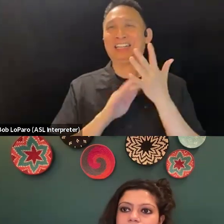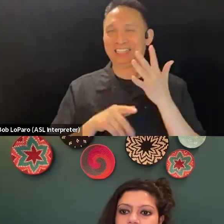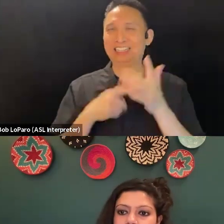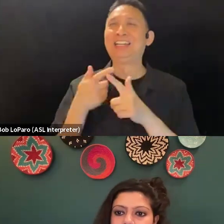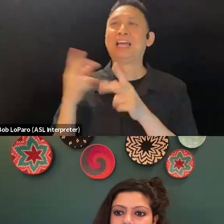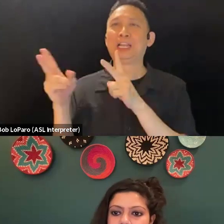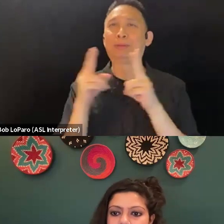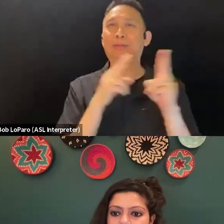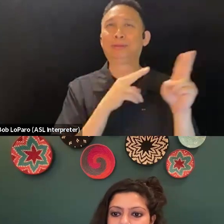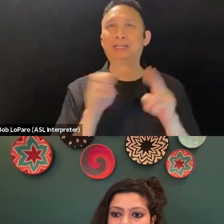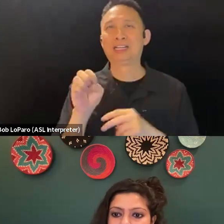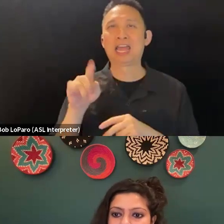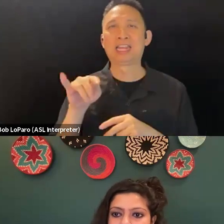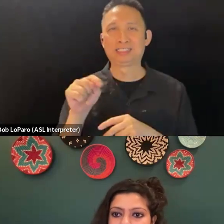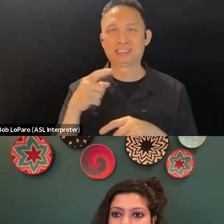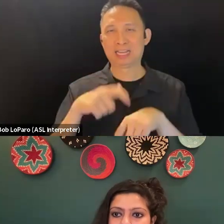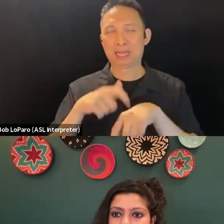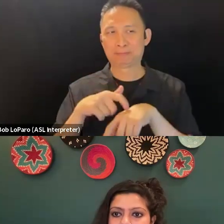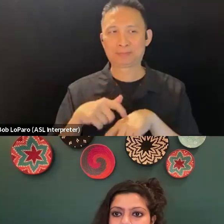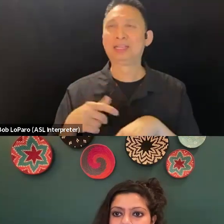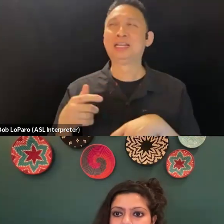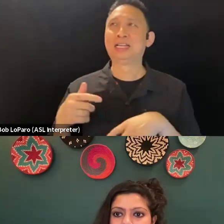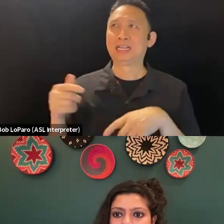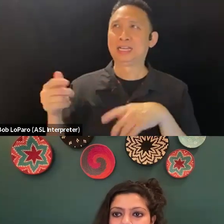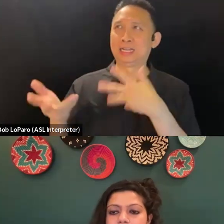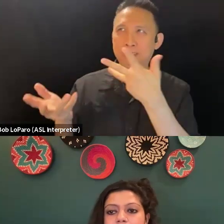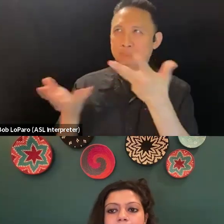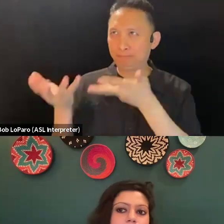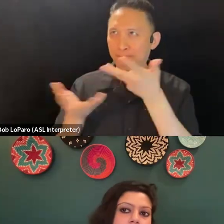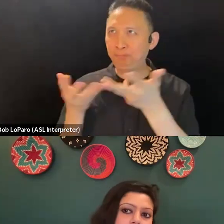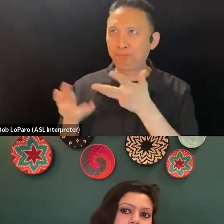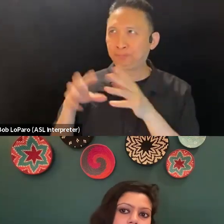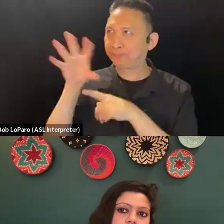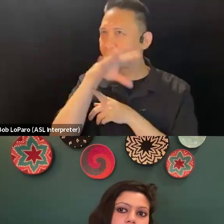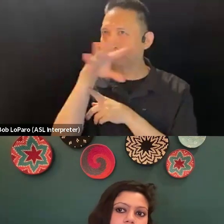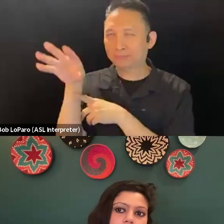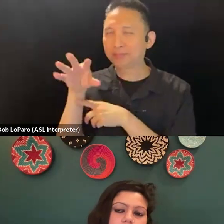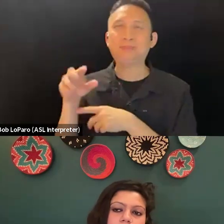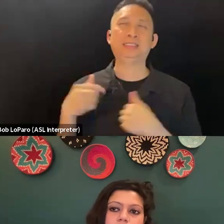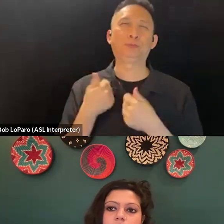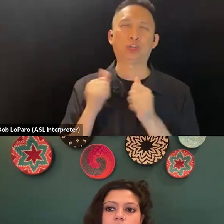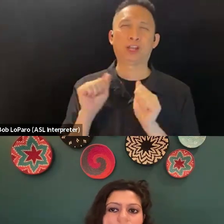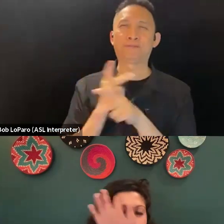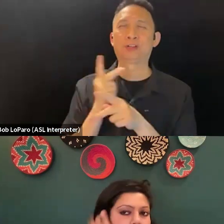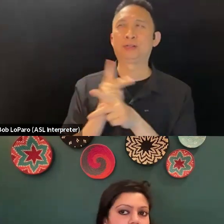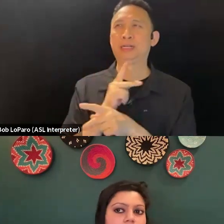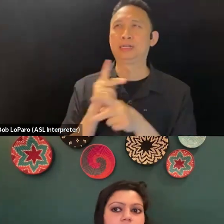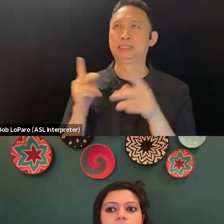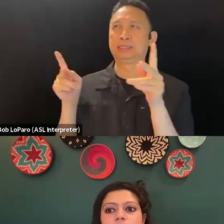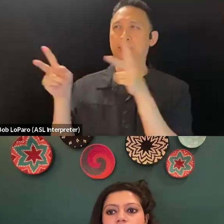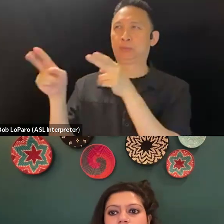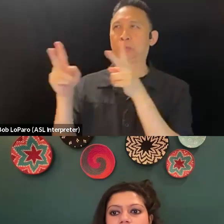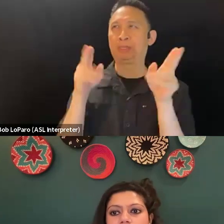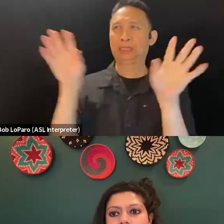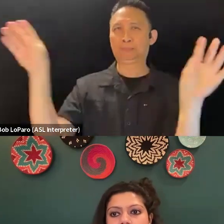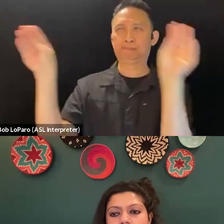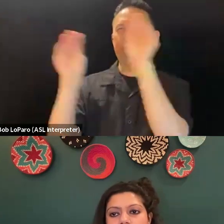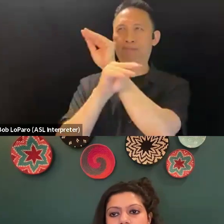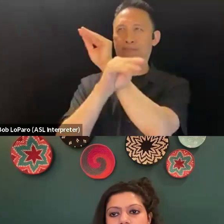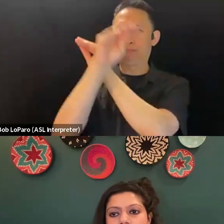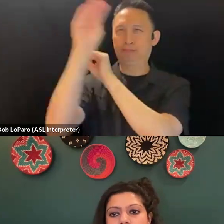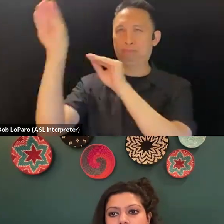Okay. I feel, sorry, Koval kind of answered this already with her process of funding, but if you have something more to